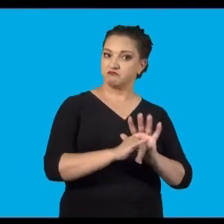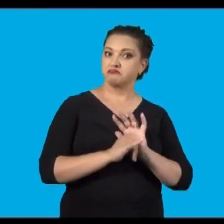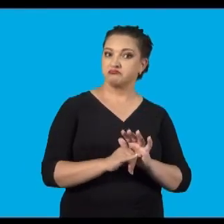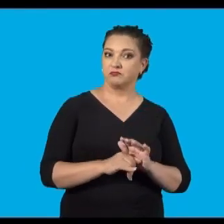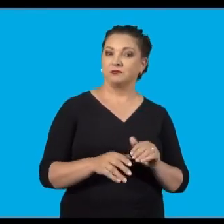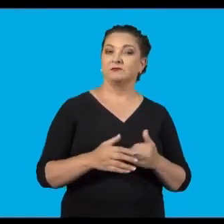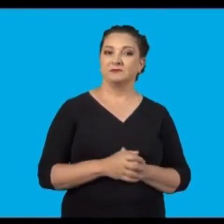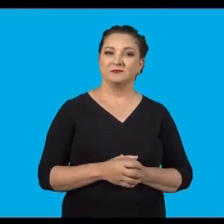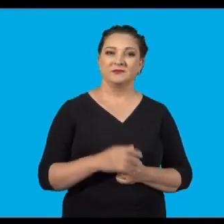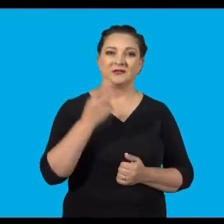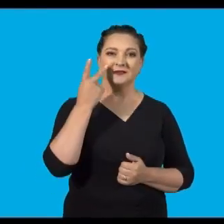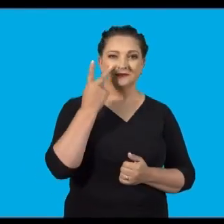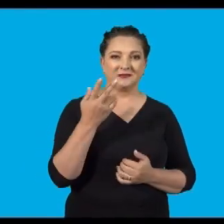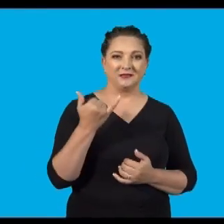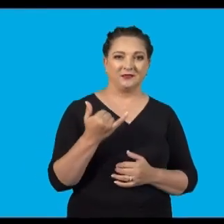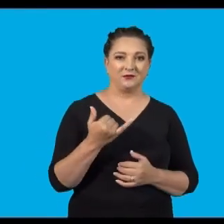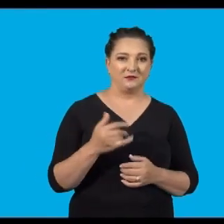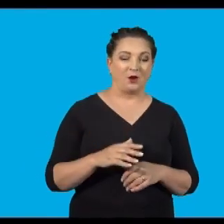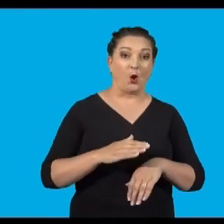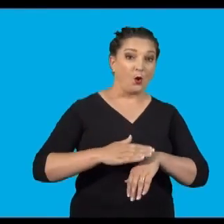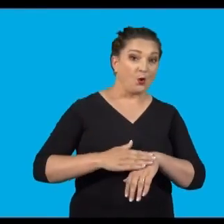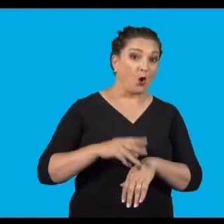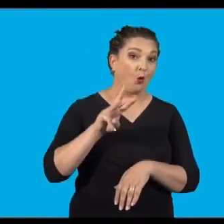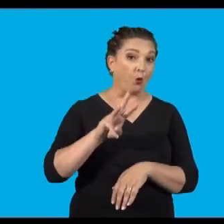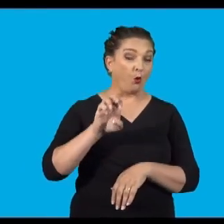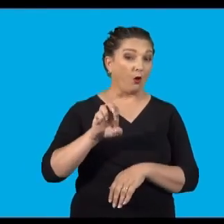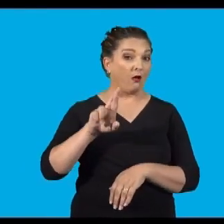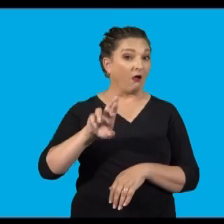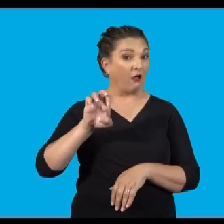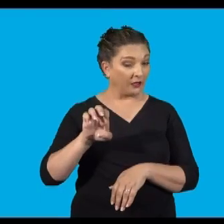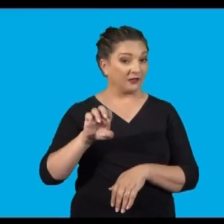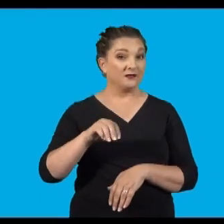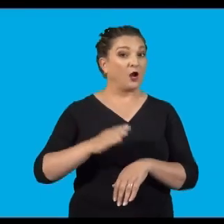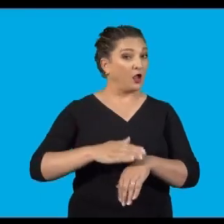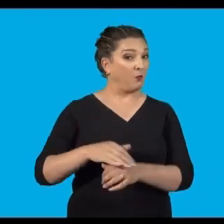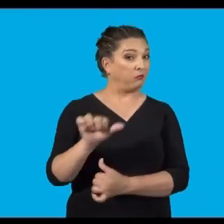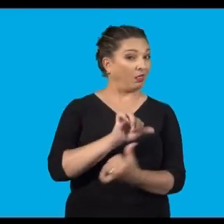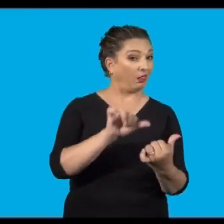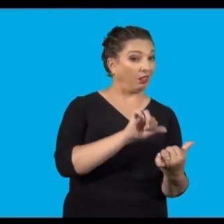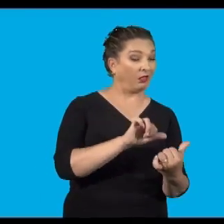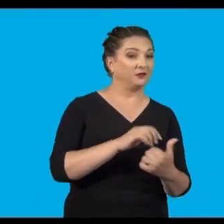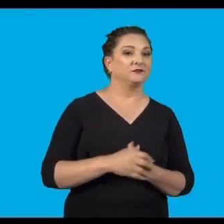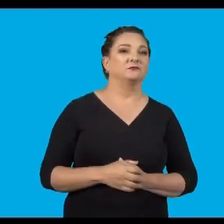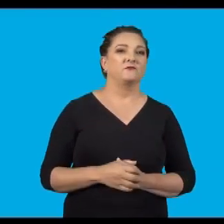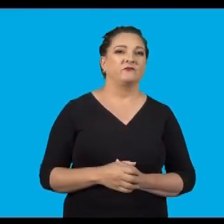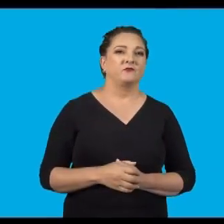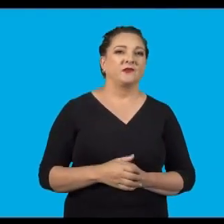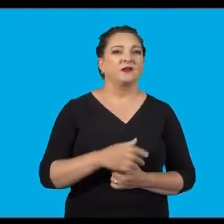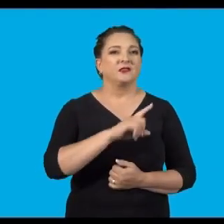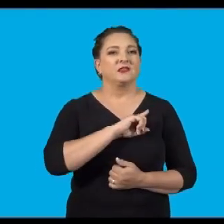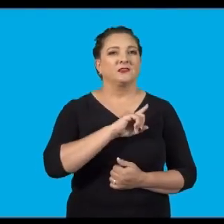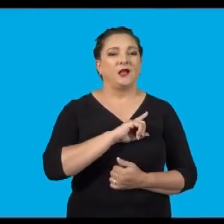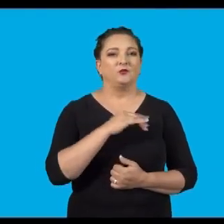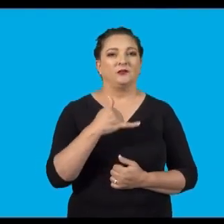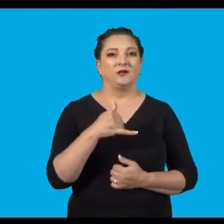impressed becomes more past, all right, by making it were impressed. And then the scouts, there we go,